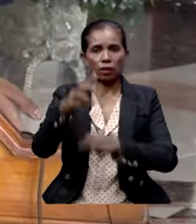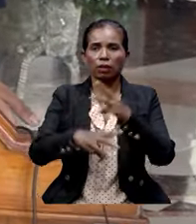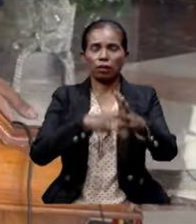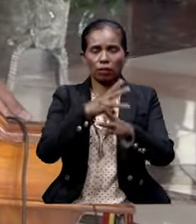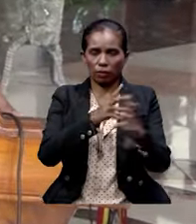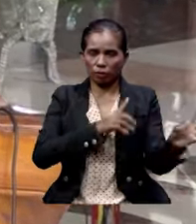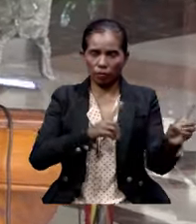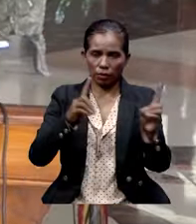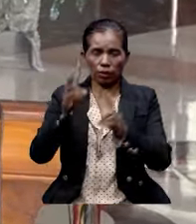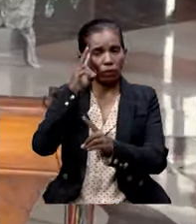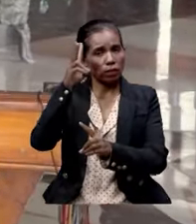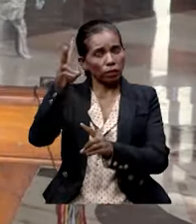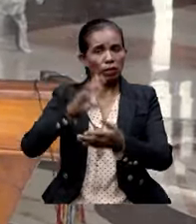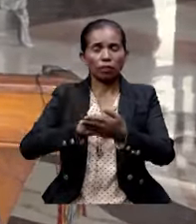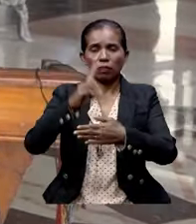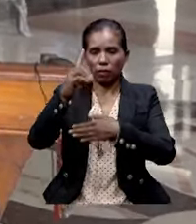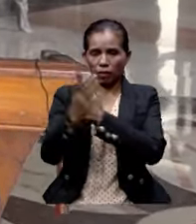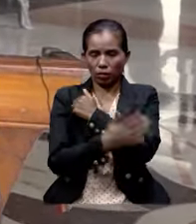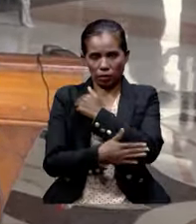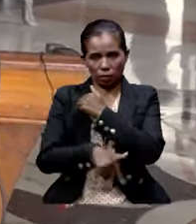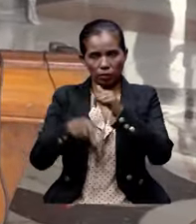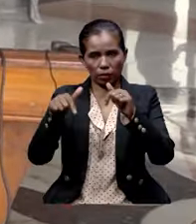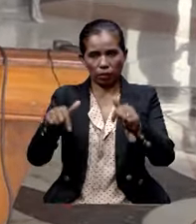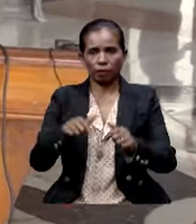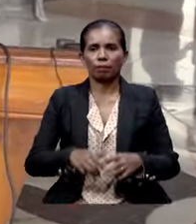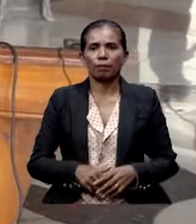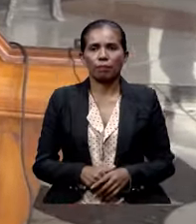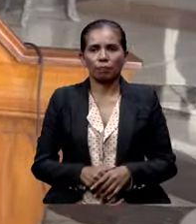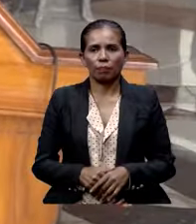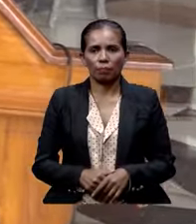implementa visão para desenvolvimento na Sáunion. Luciano Mral, Adérito Ximenes, GMN.